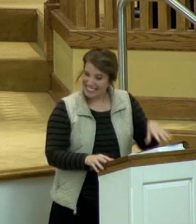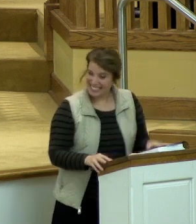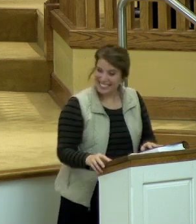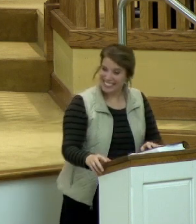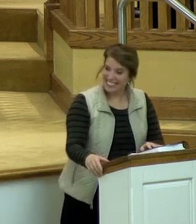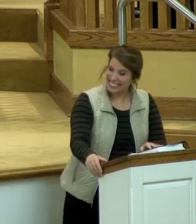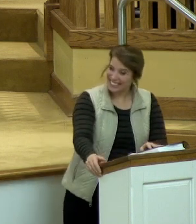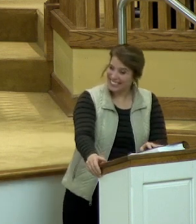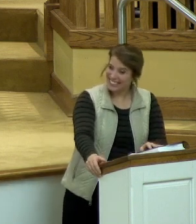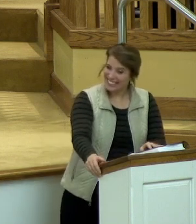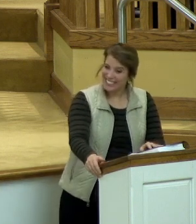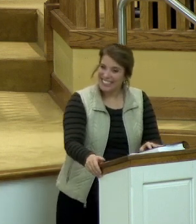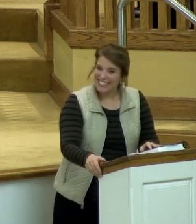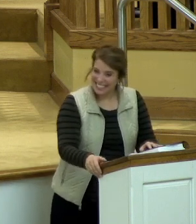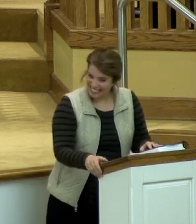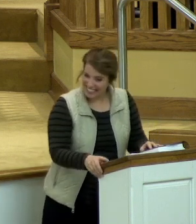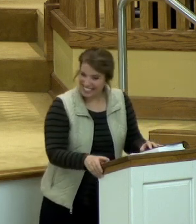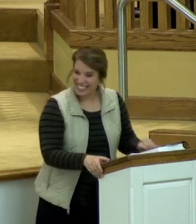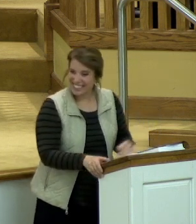our cold group.